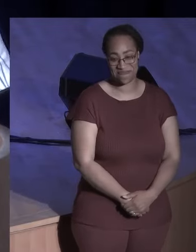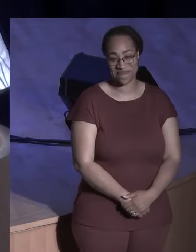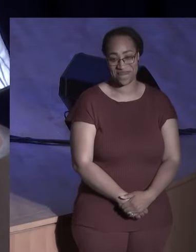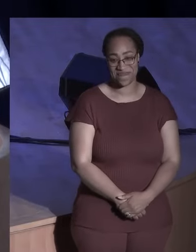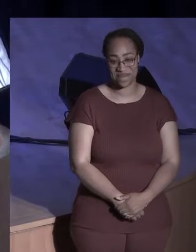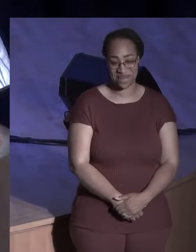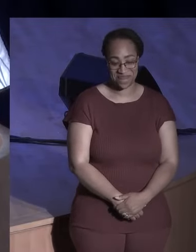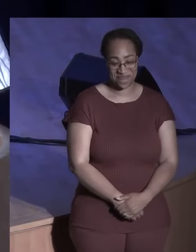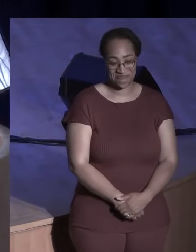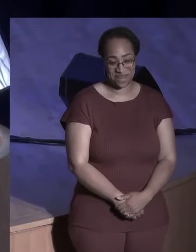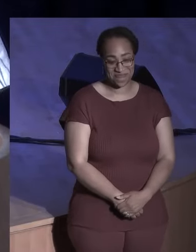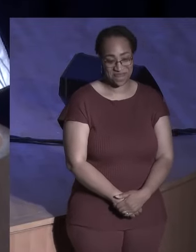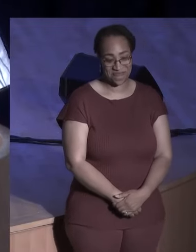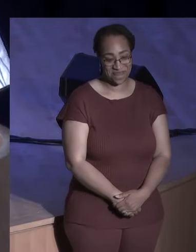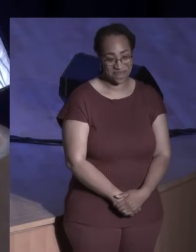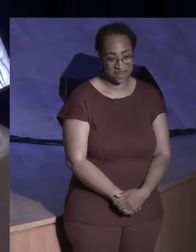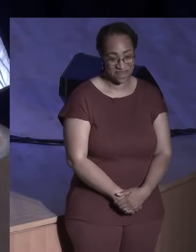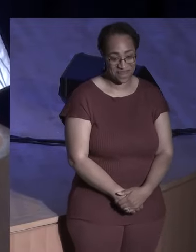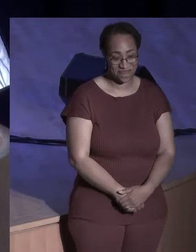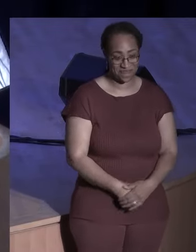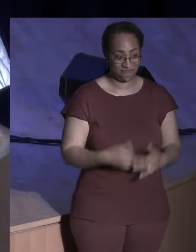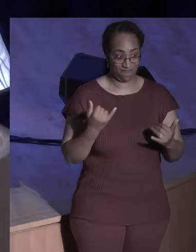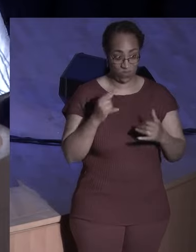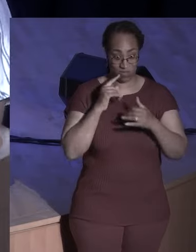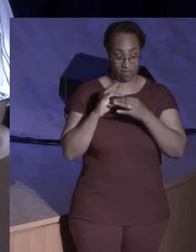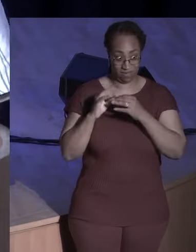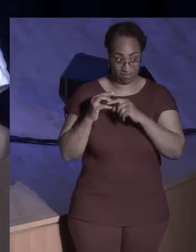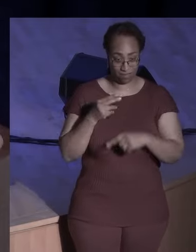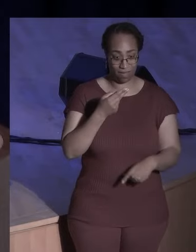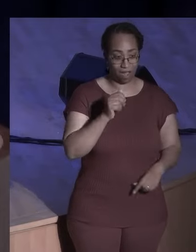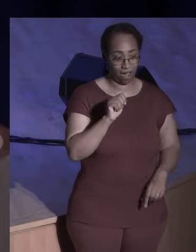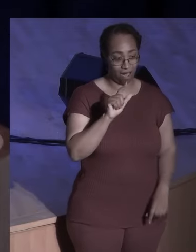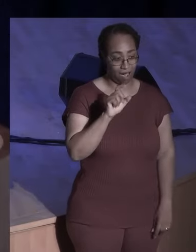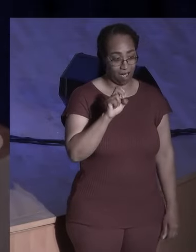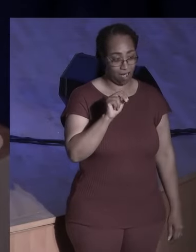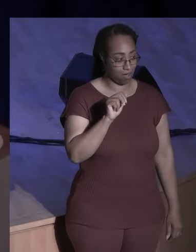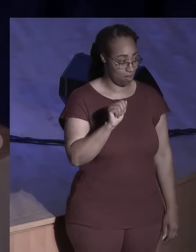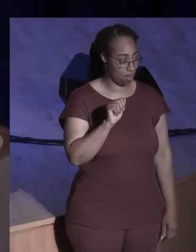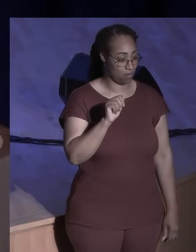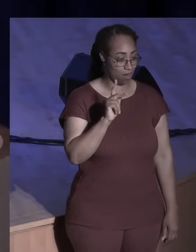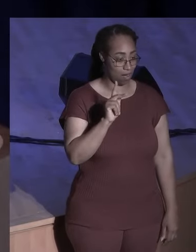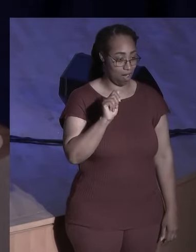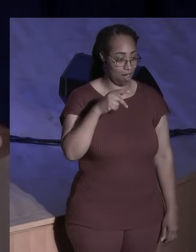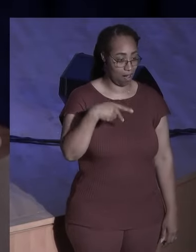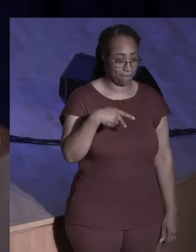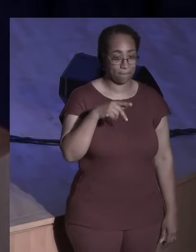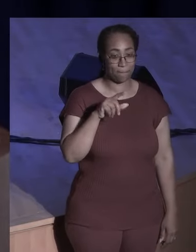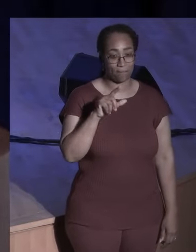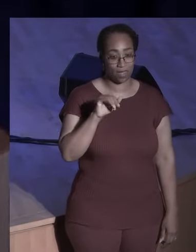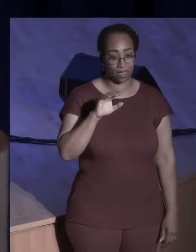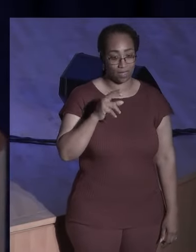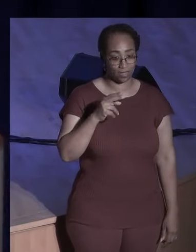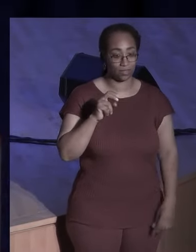My name is Halena Kapuni-Reynolds. I am the Associate Curator of Native Hawaiian History and Culture here at the National Museum of the American Indian. I'm